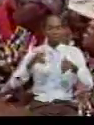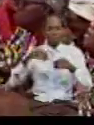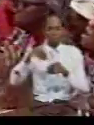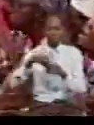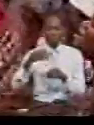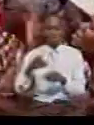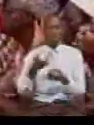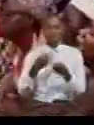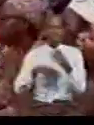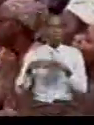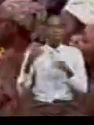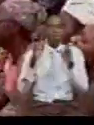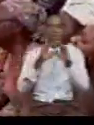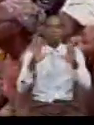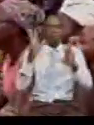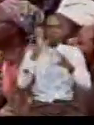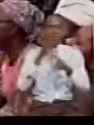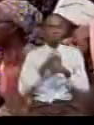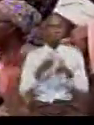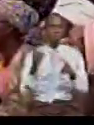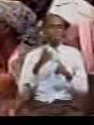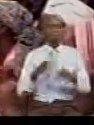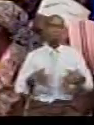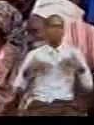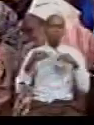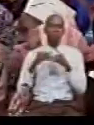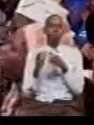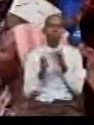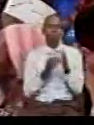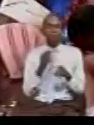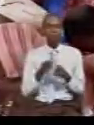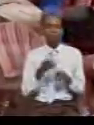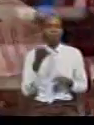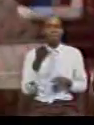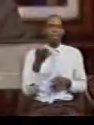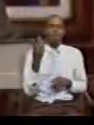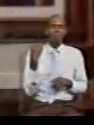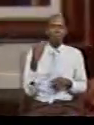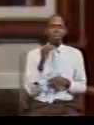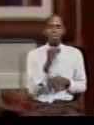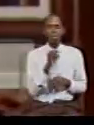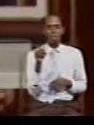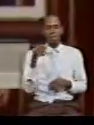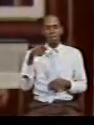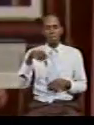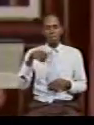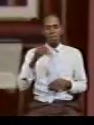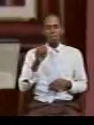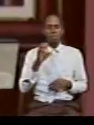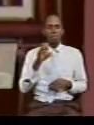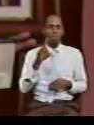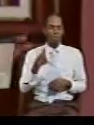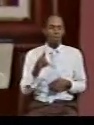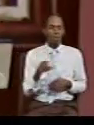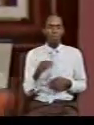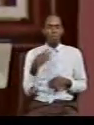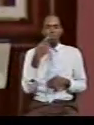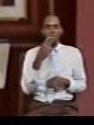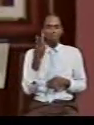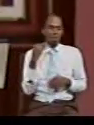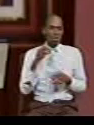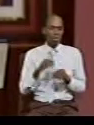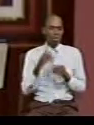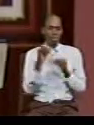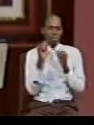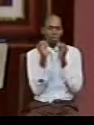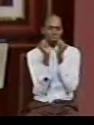will hurt your life. There was a Paul. He was in the prison with Silas. And then in